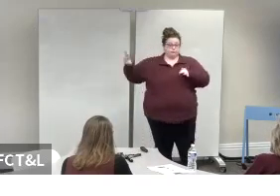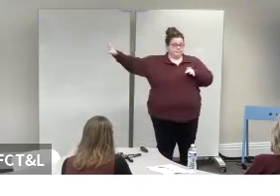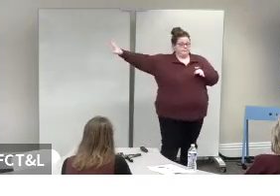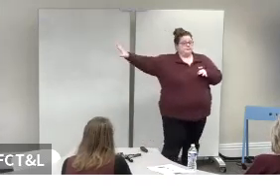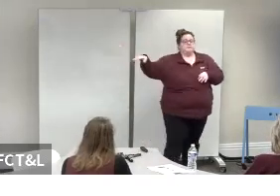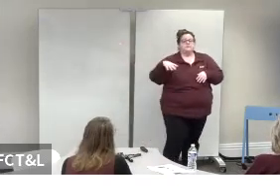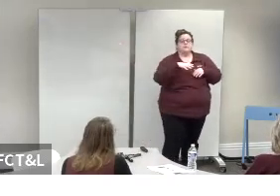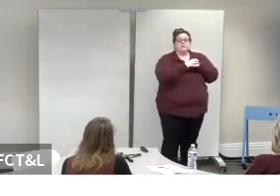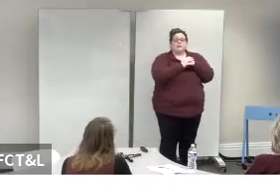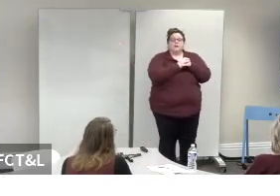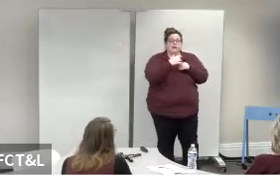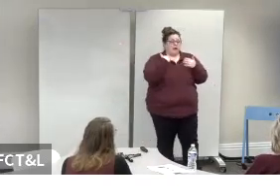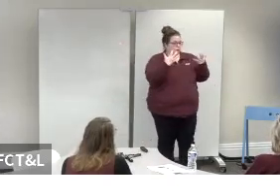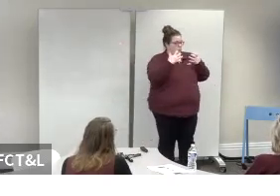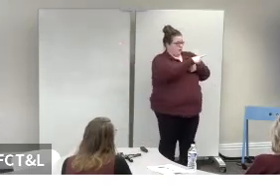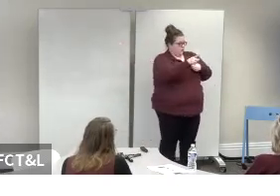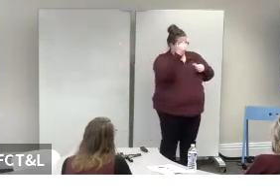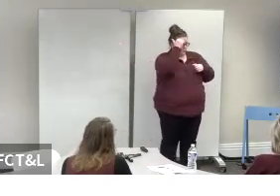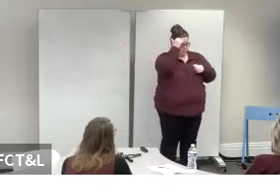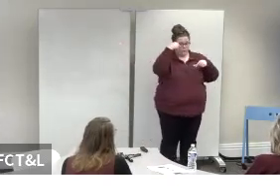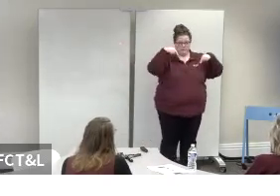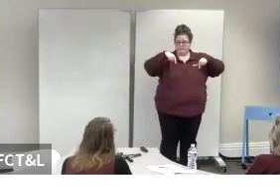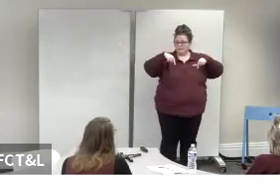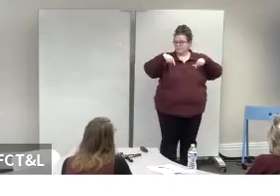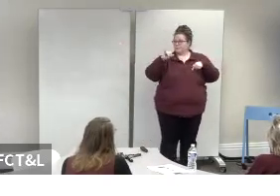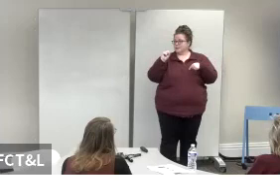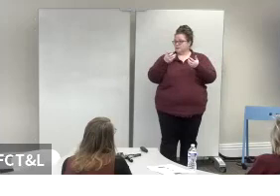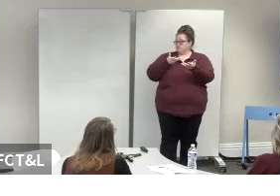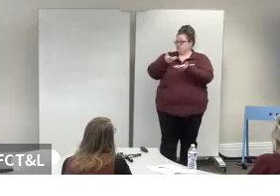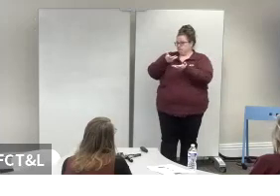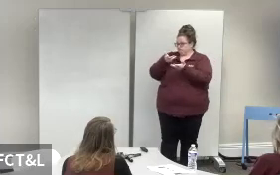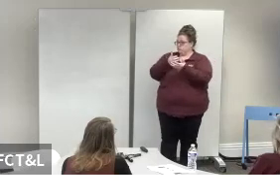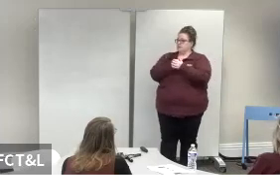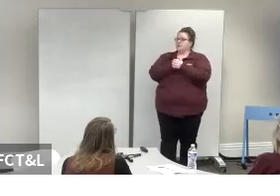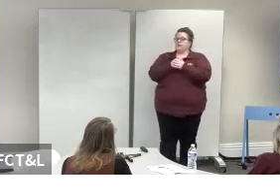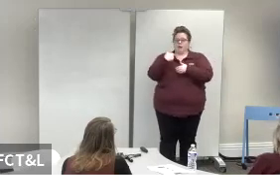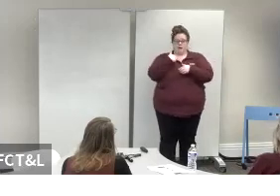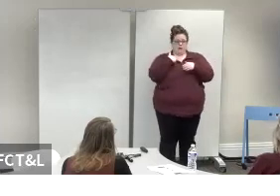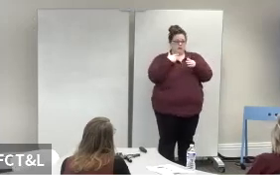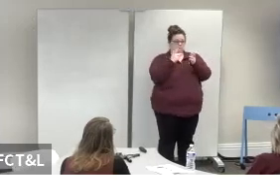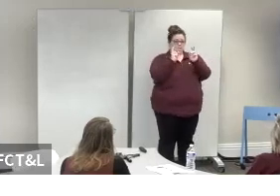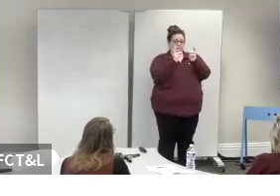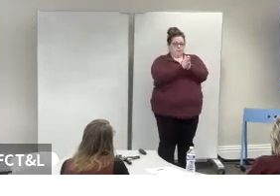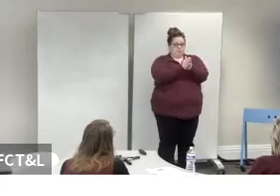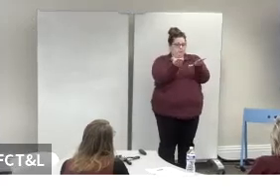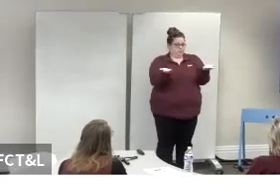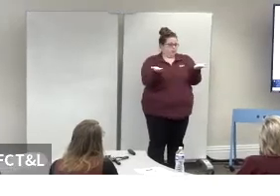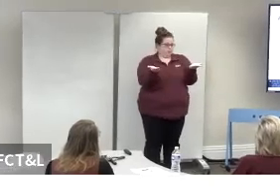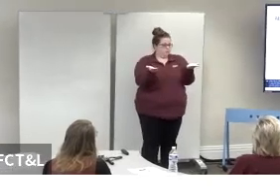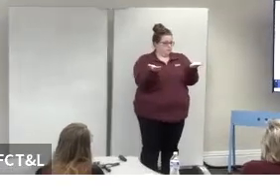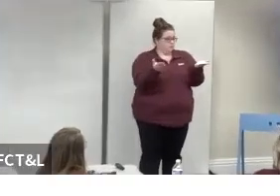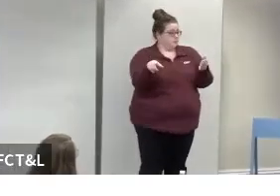Okay, so before I start, aside from the picture, I want to use this platform to be more